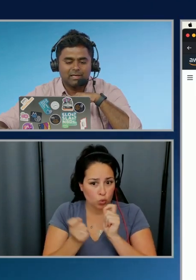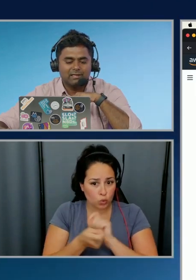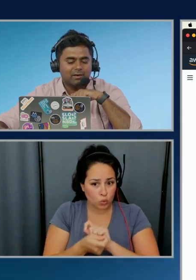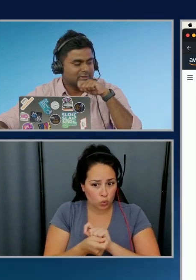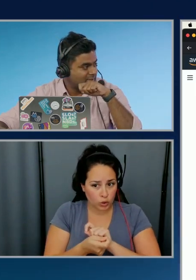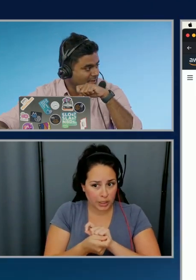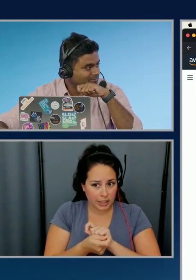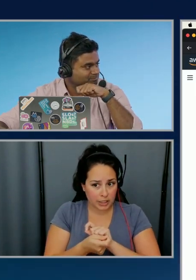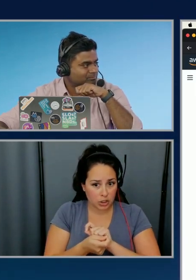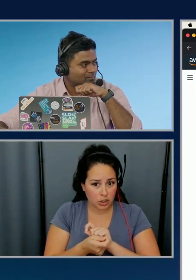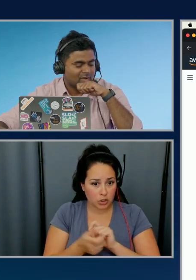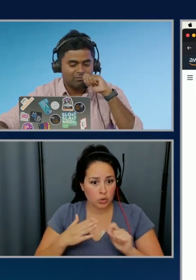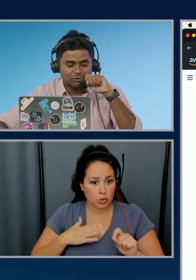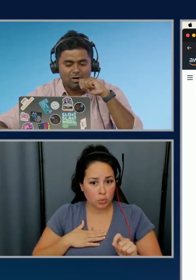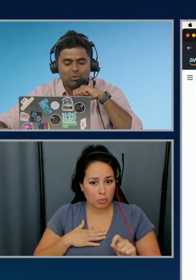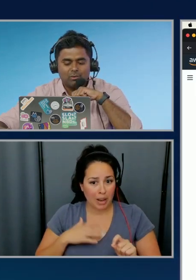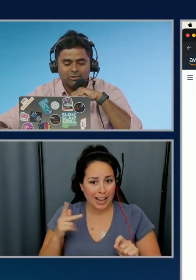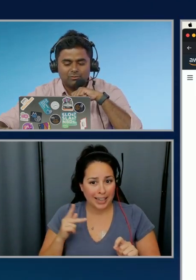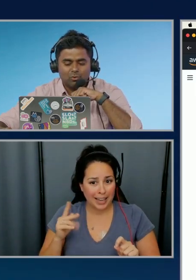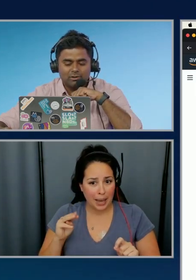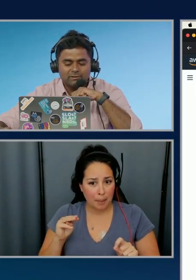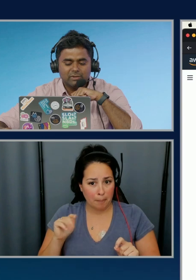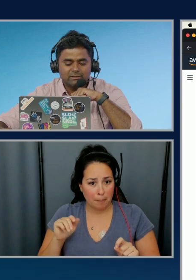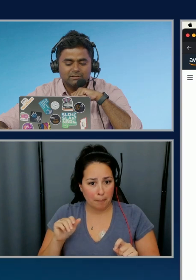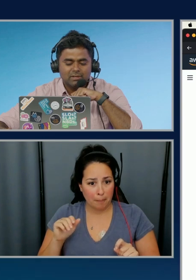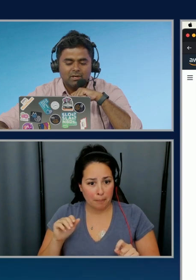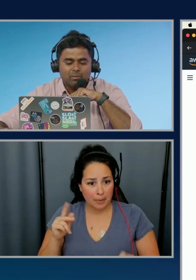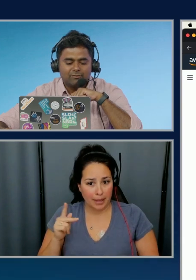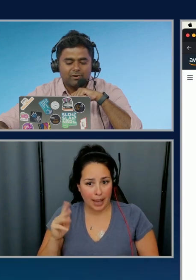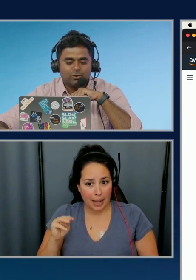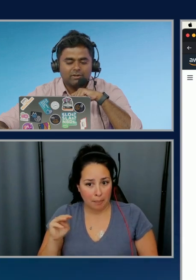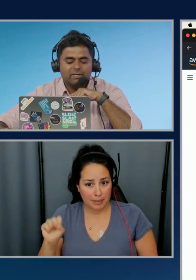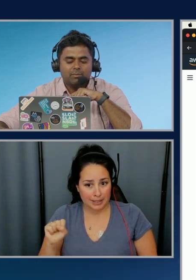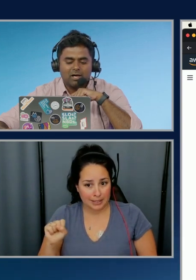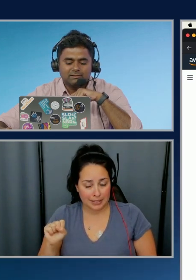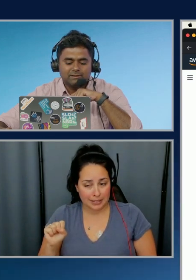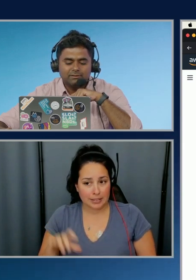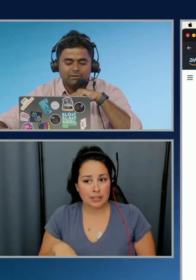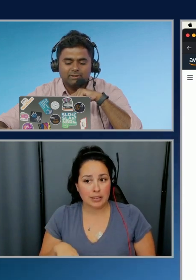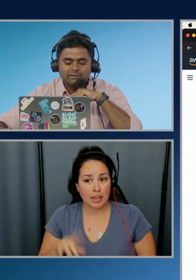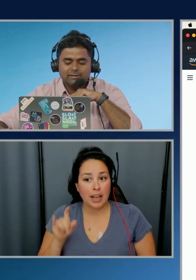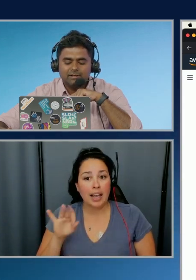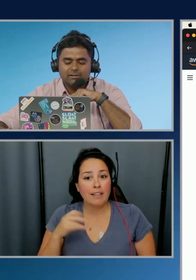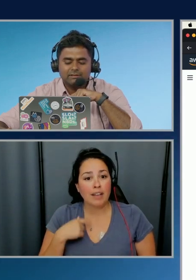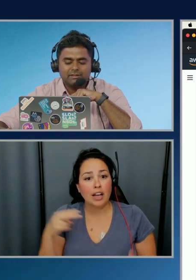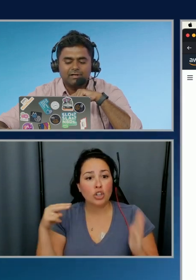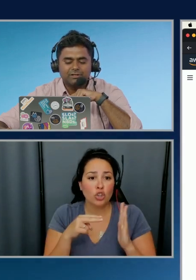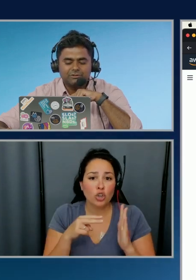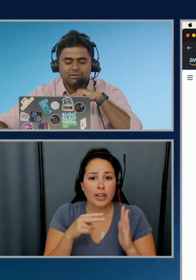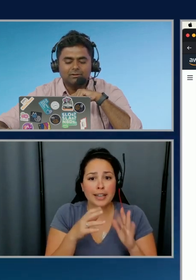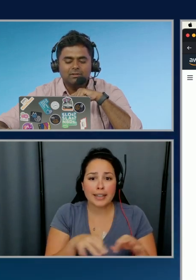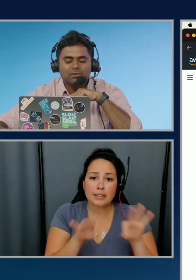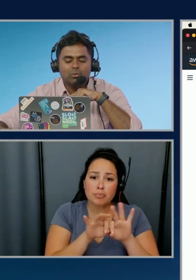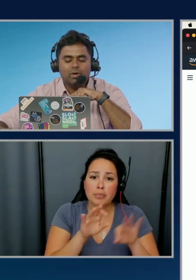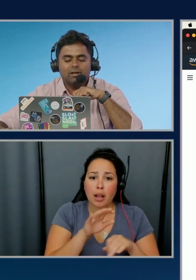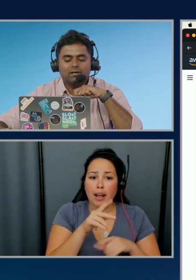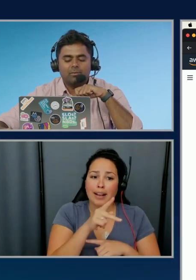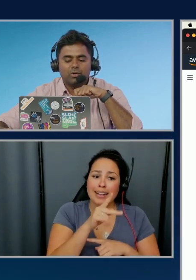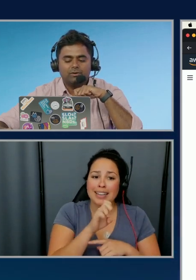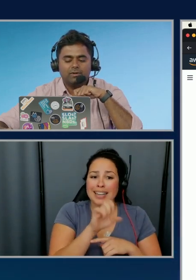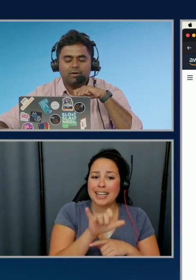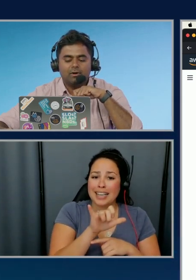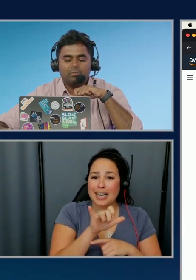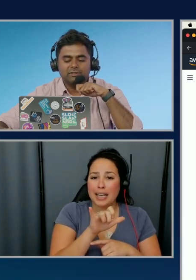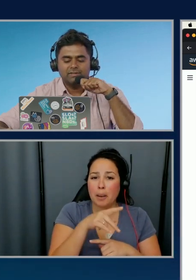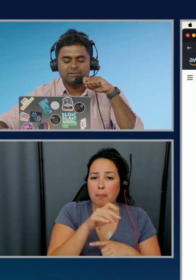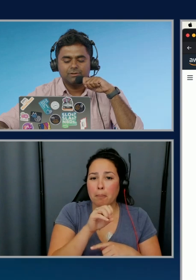to my KMS key. Okay. And we'll talk more about what this means. But if I go to the key policy, you can see here there's a conditional wherein I